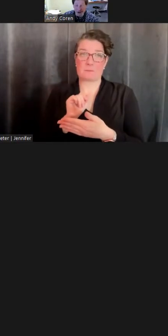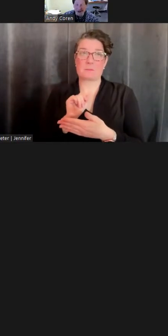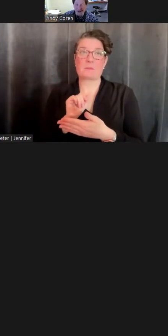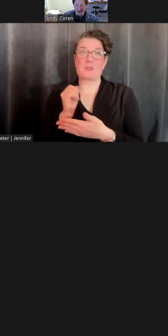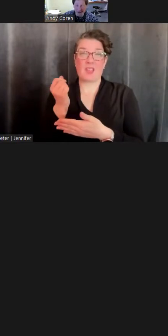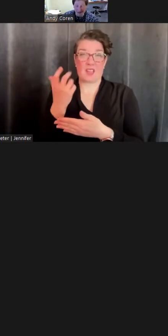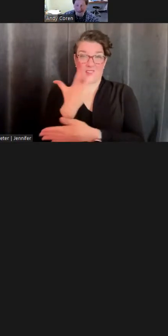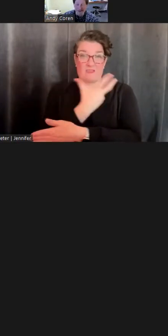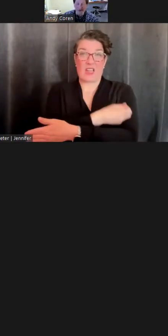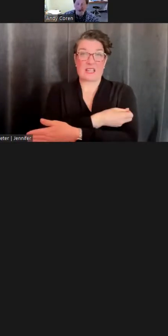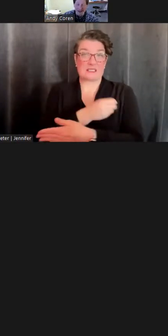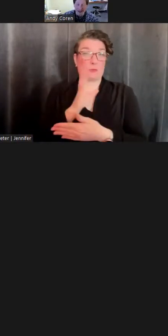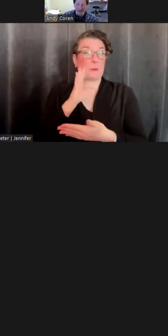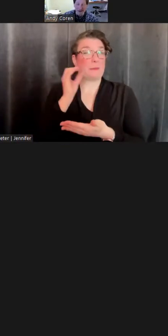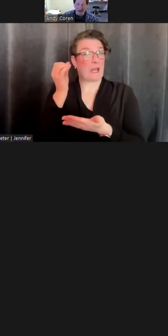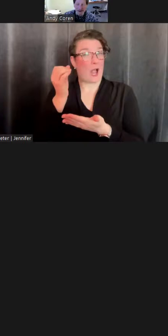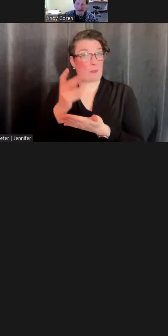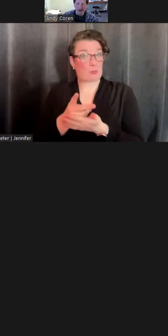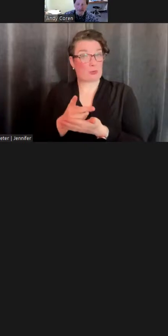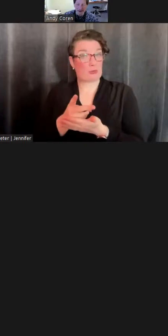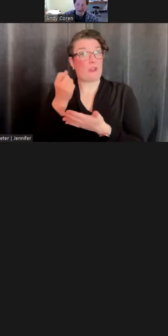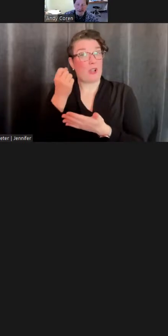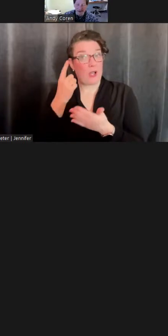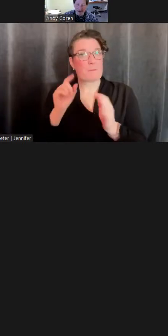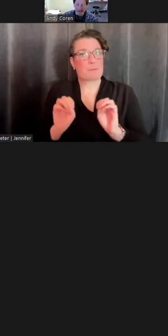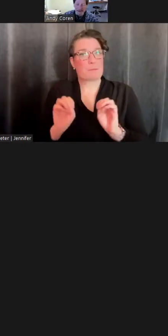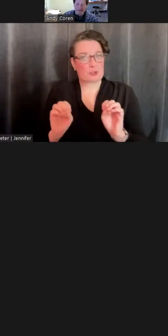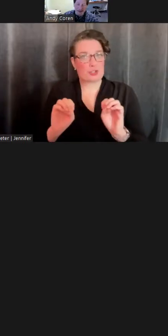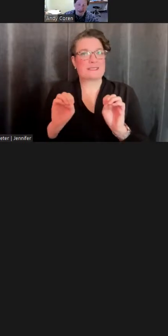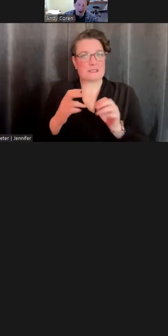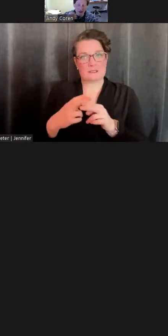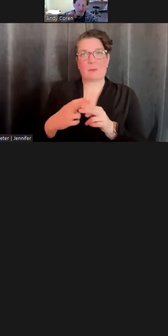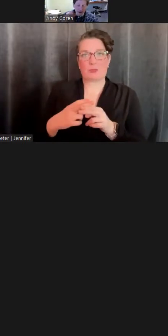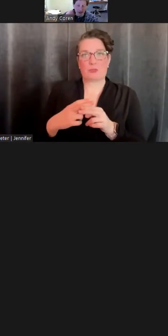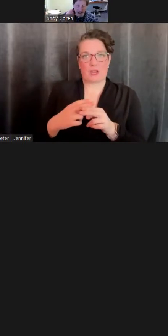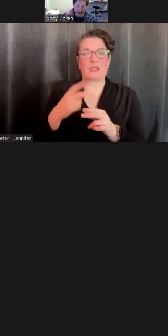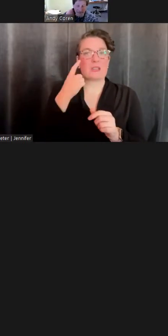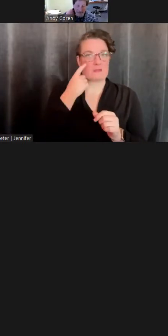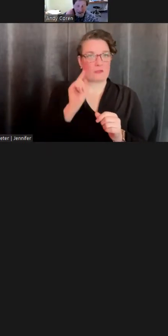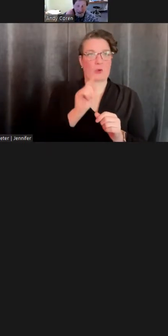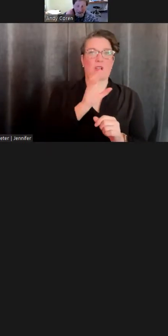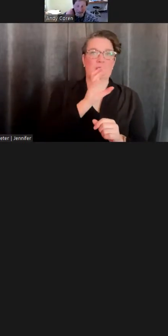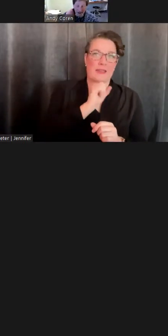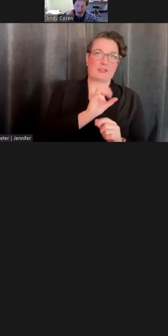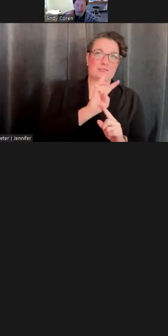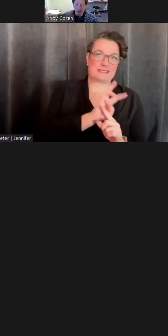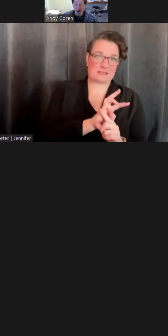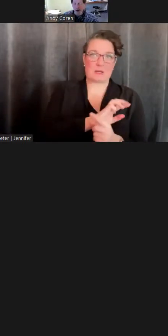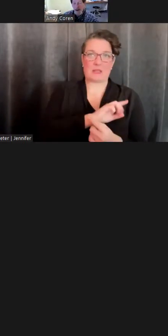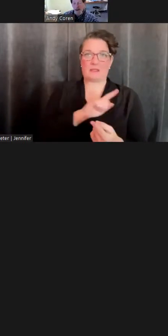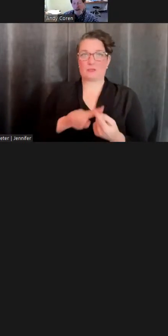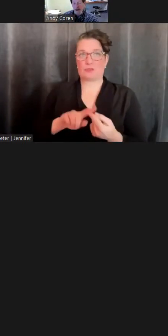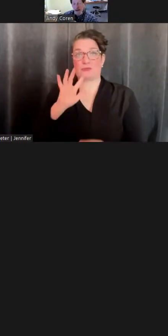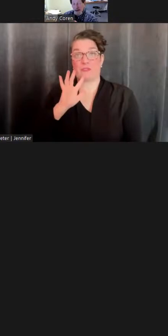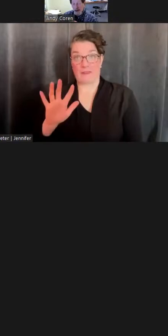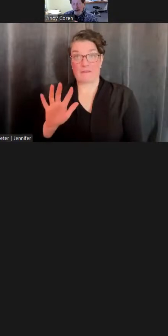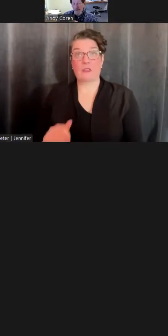an emergency basis for the 6-month to 5-year-olds. And then hopefully we'll have a